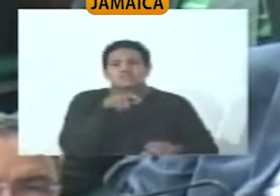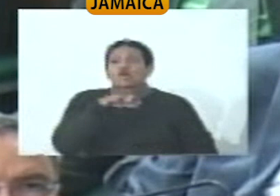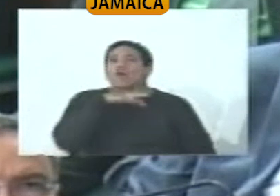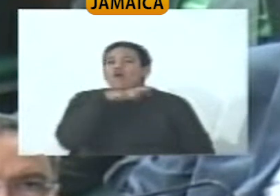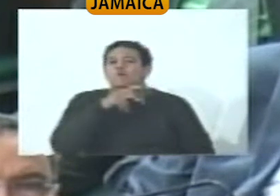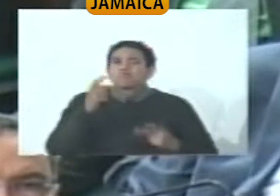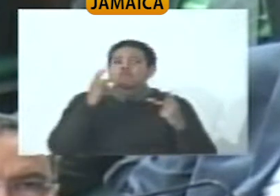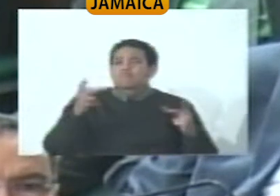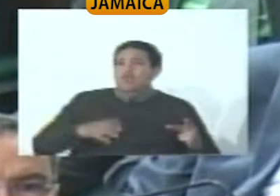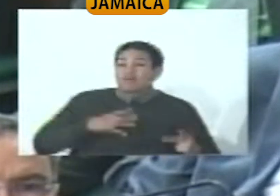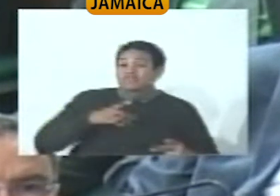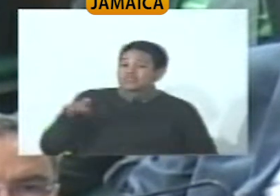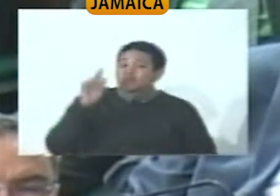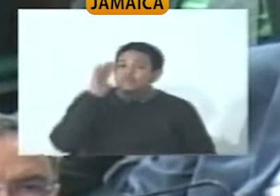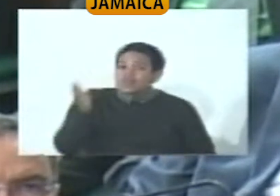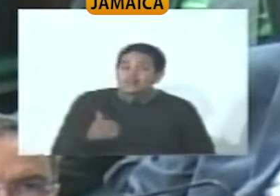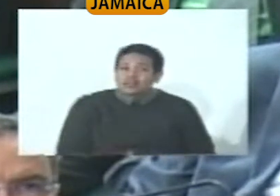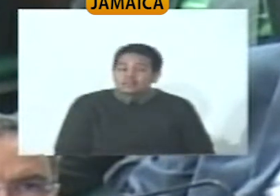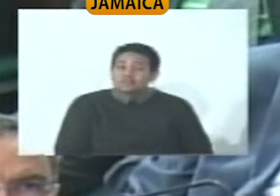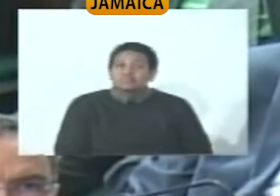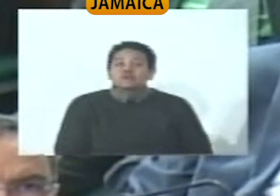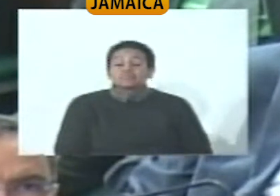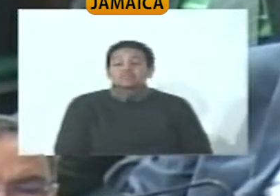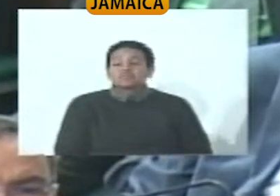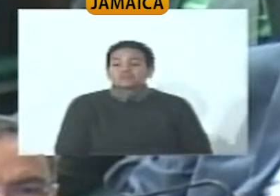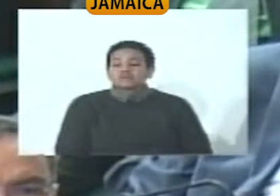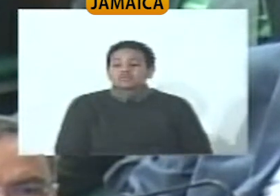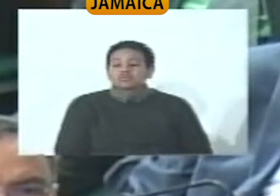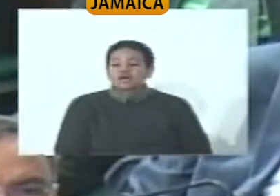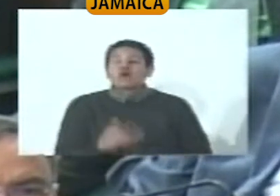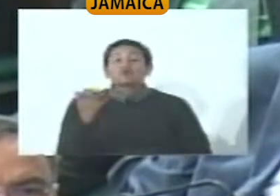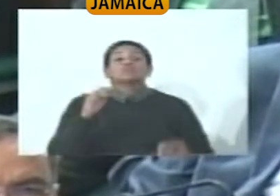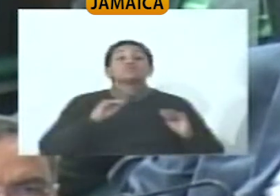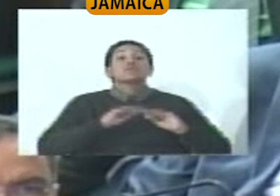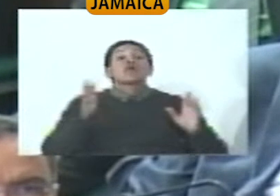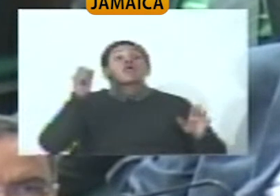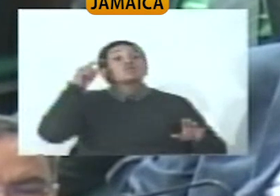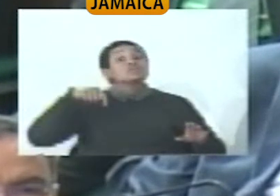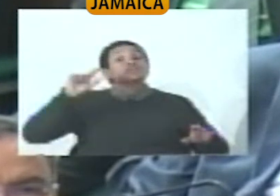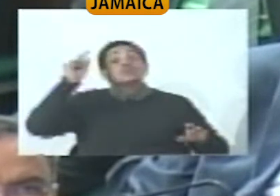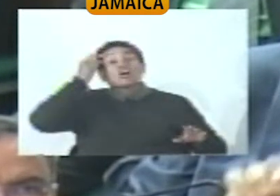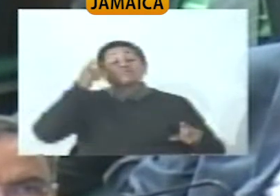officials, they will. And I want it to be clearly understood that this government